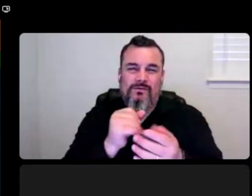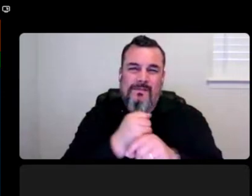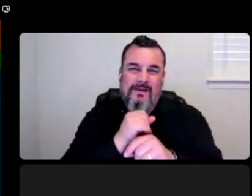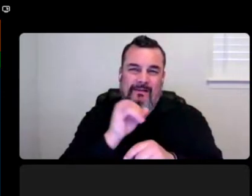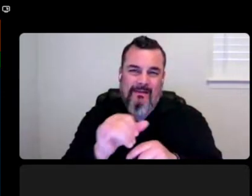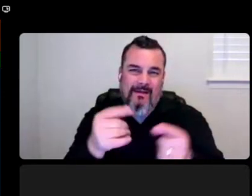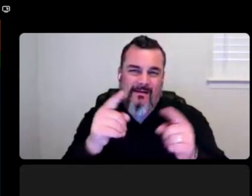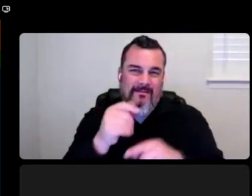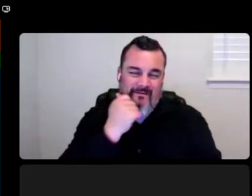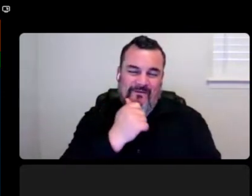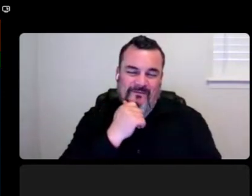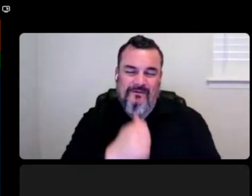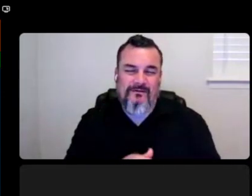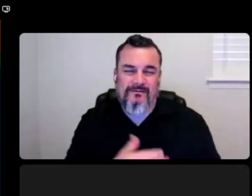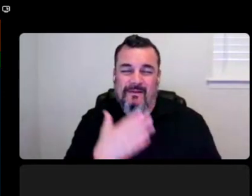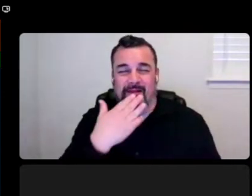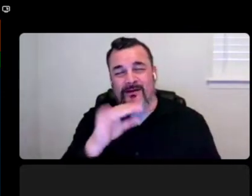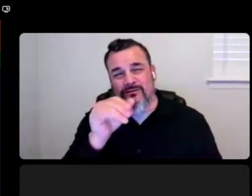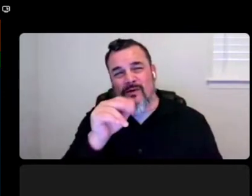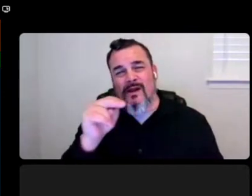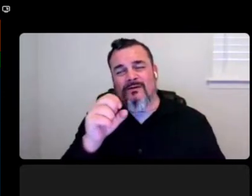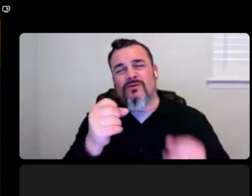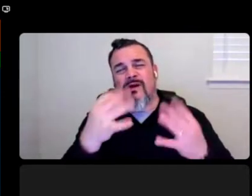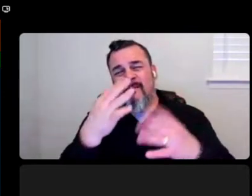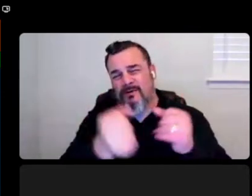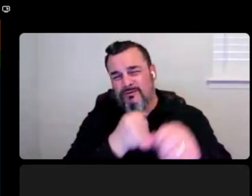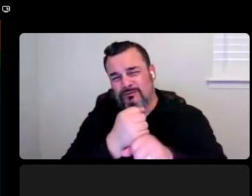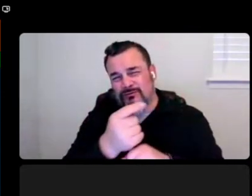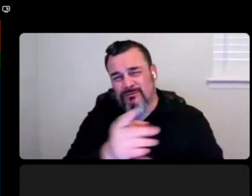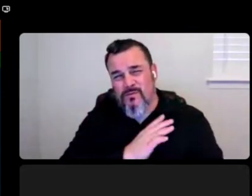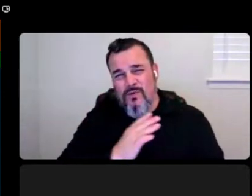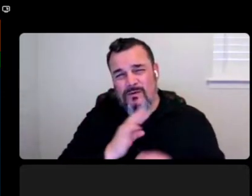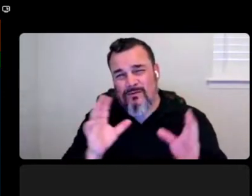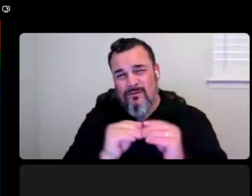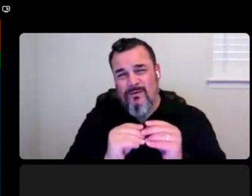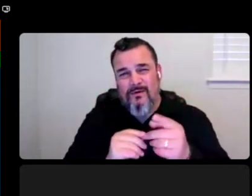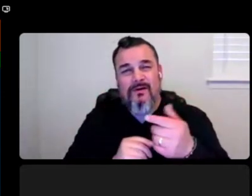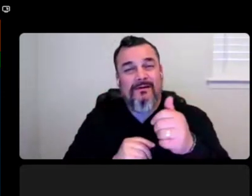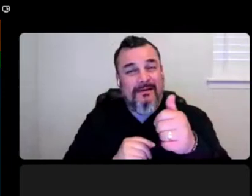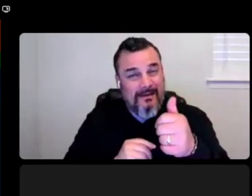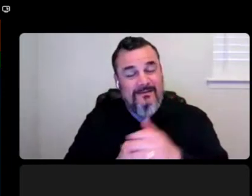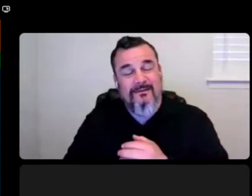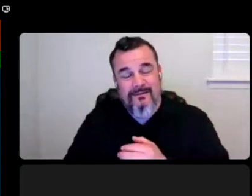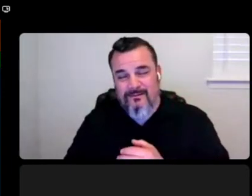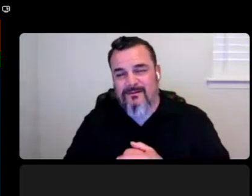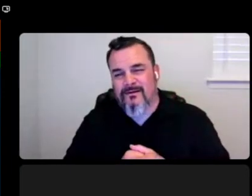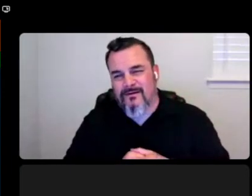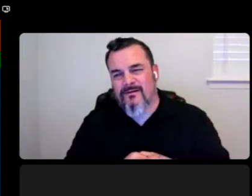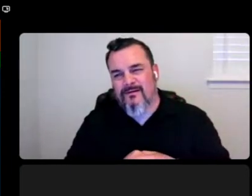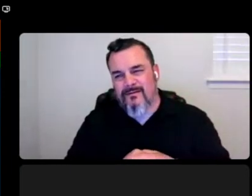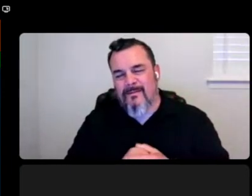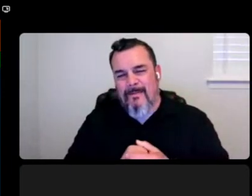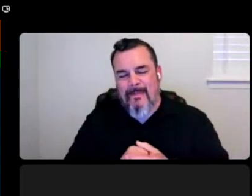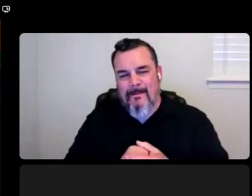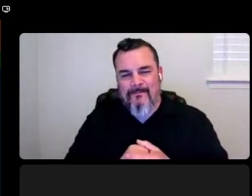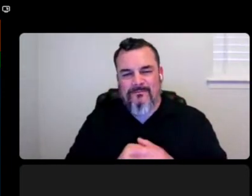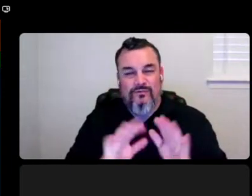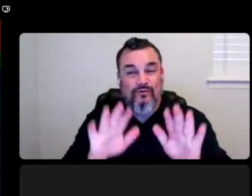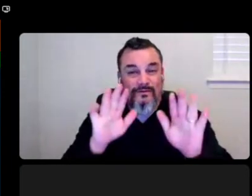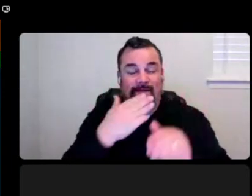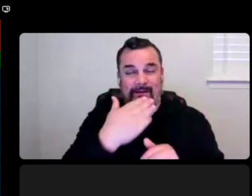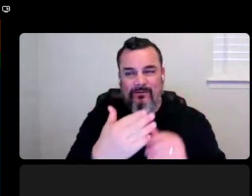that happen every day. Thanks, Joanne. And so how many years on the board now, total? 10. 10, okay. Great, thank